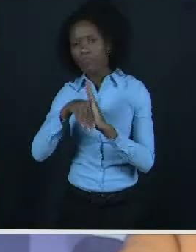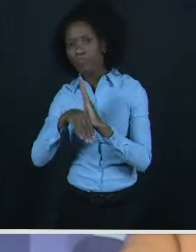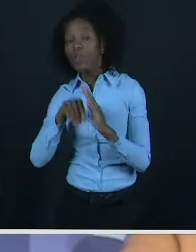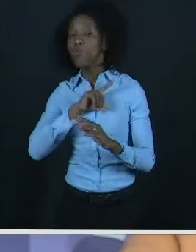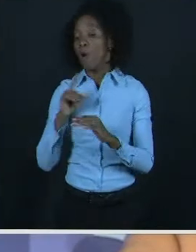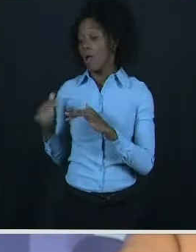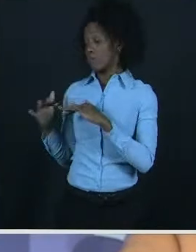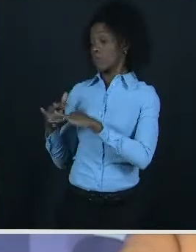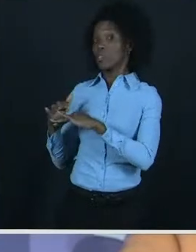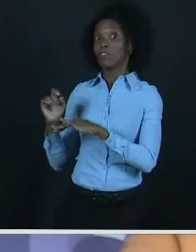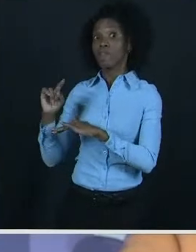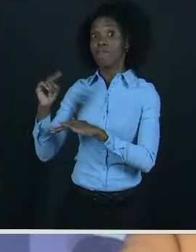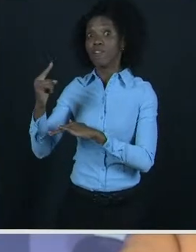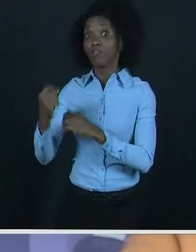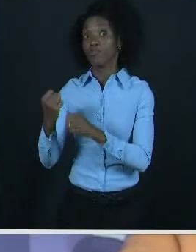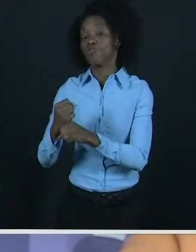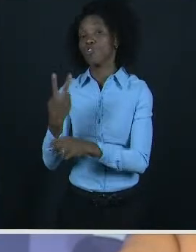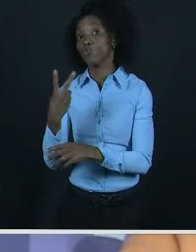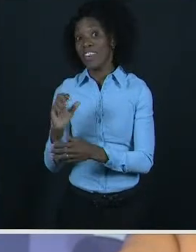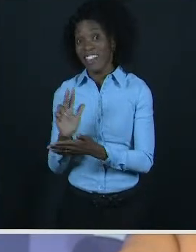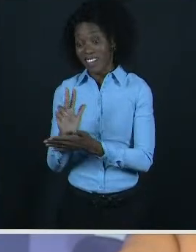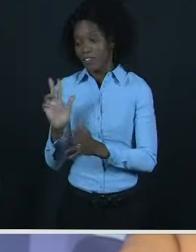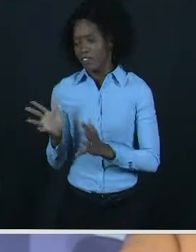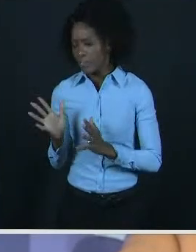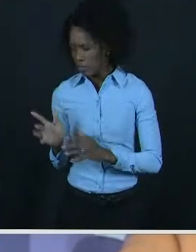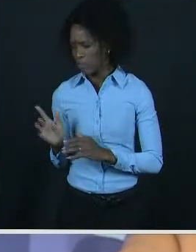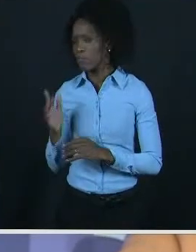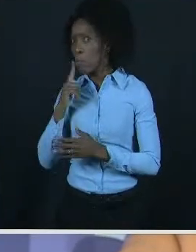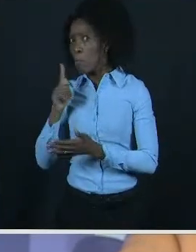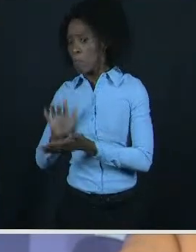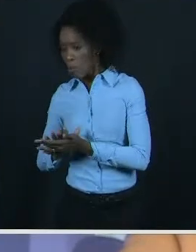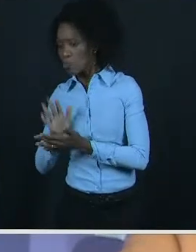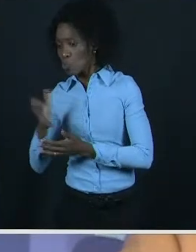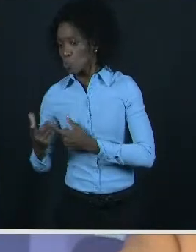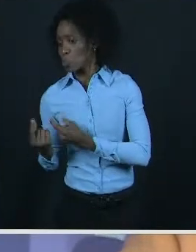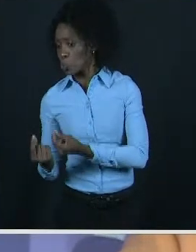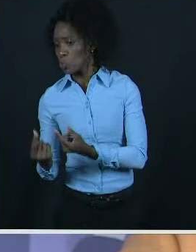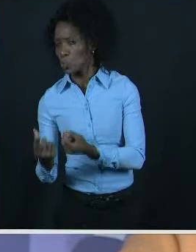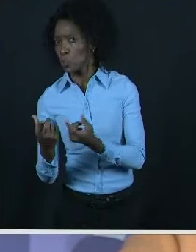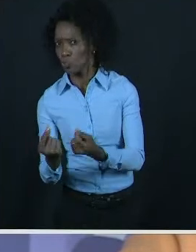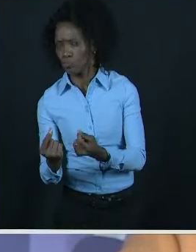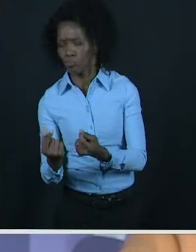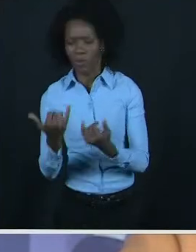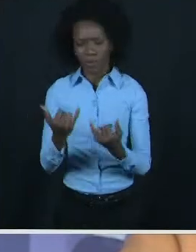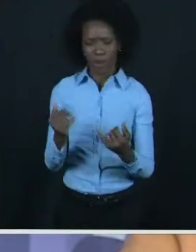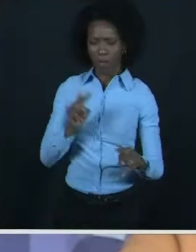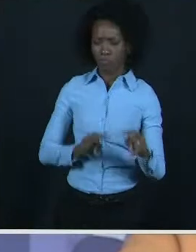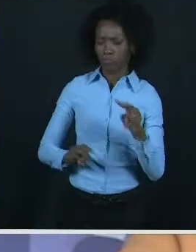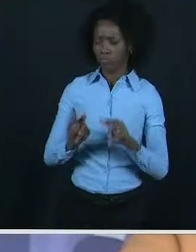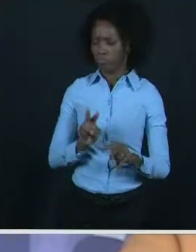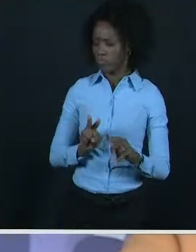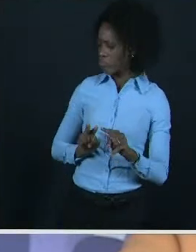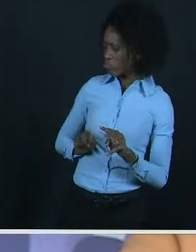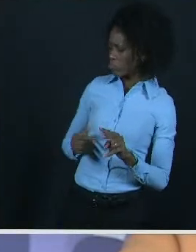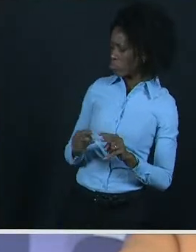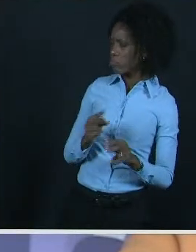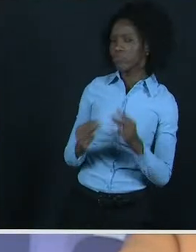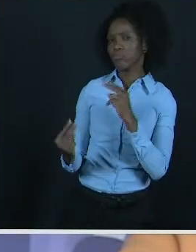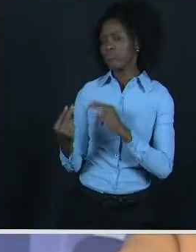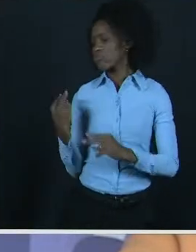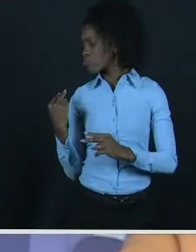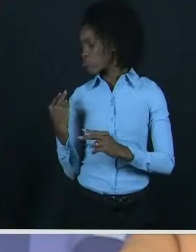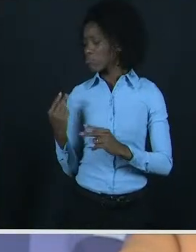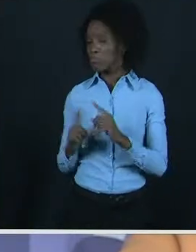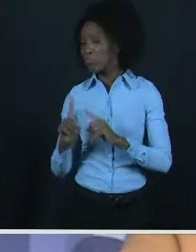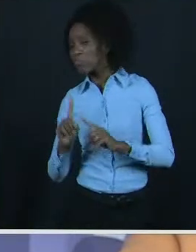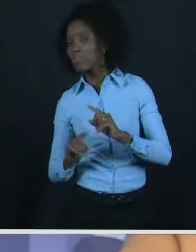first summit in 2018 and in implementing the National Strategic Plan. What